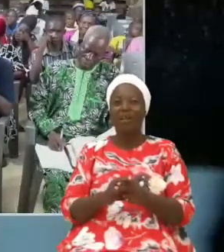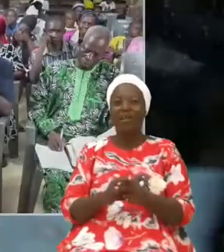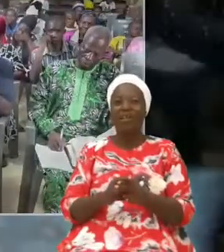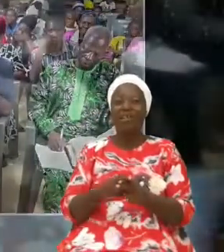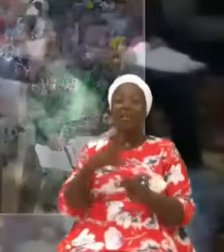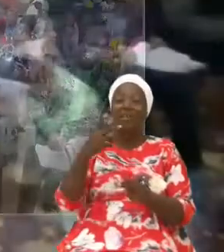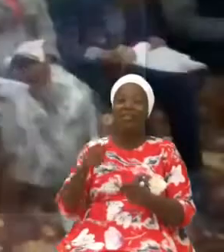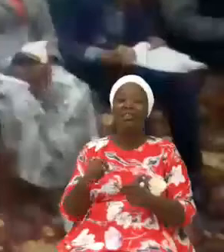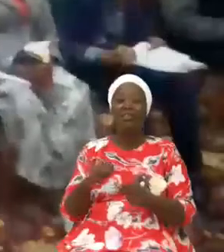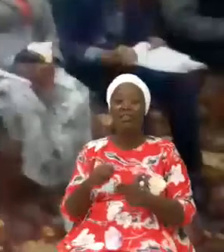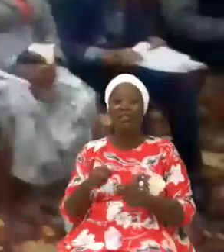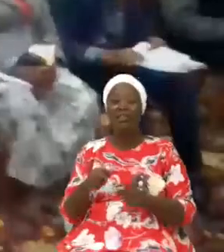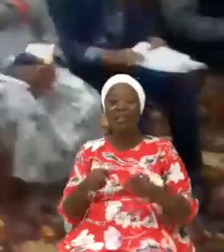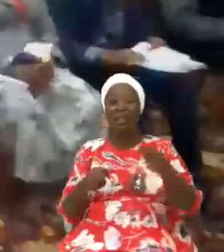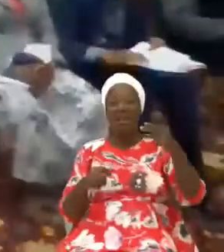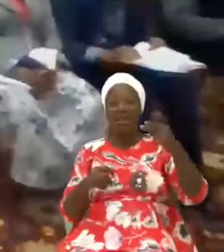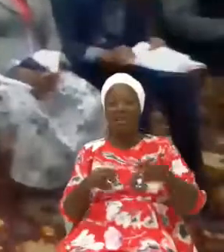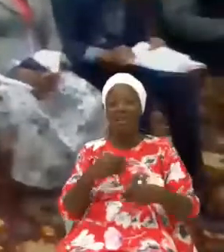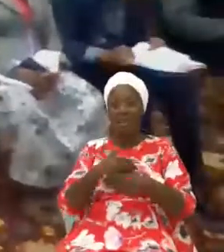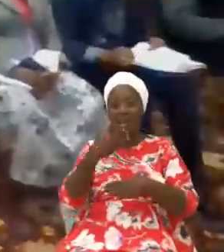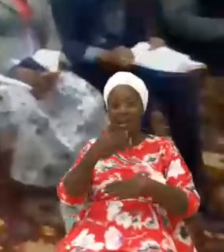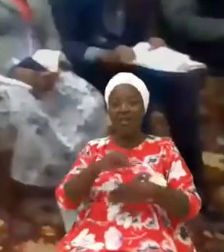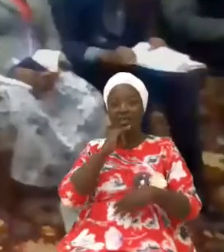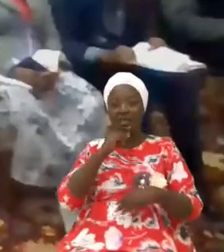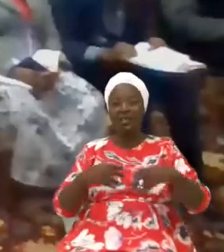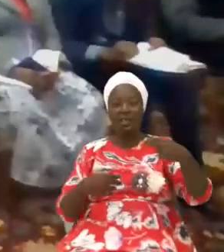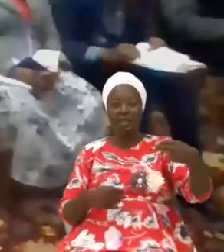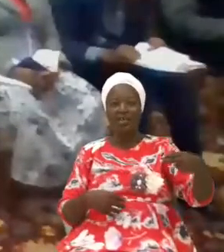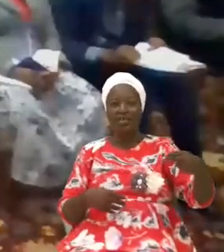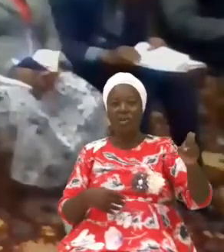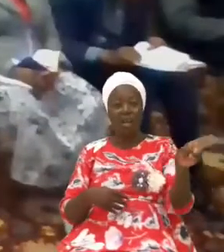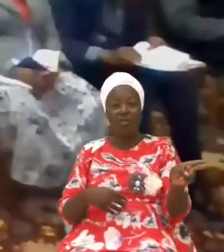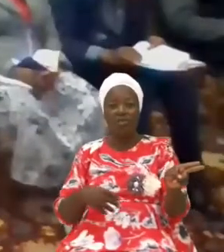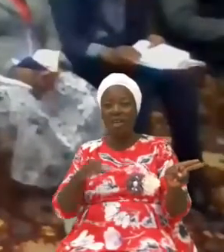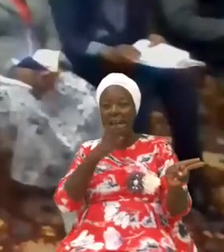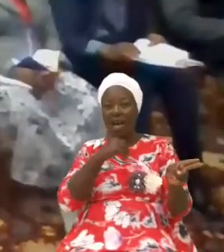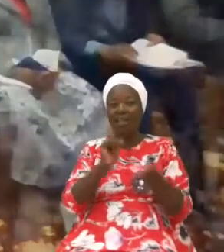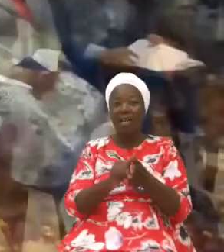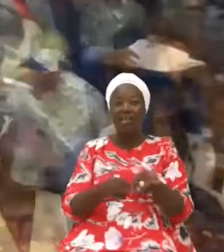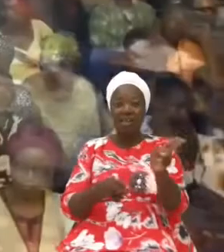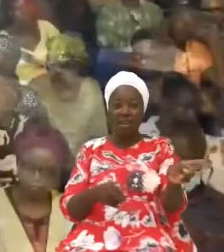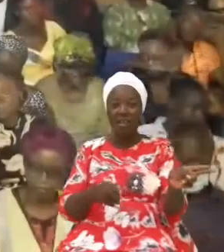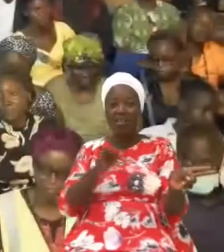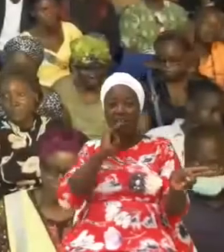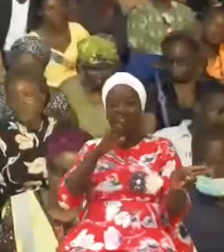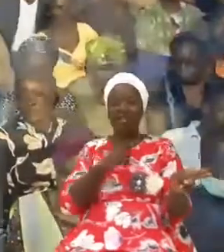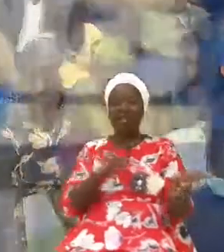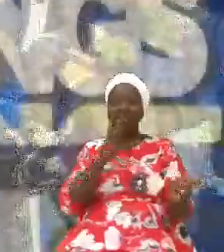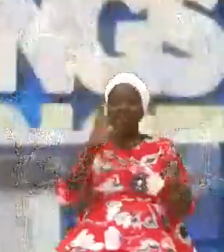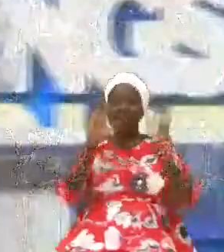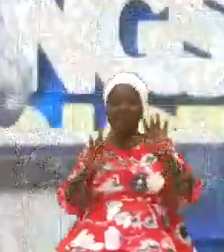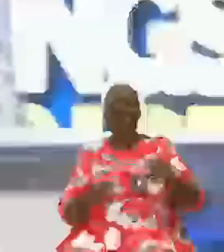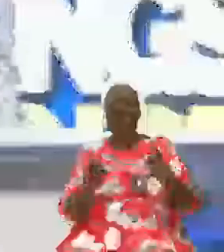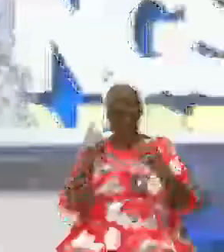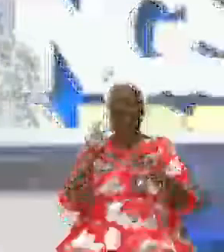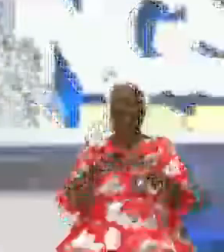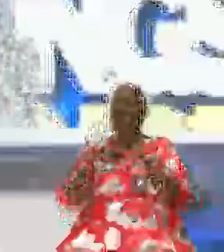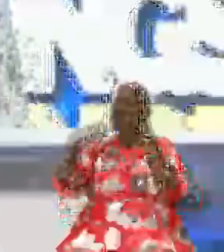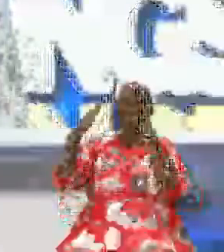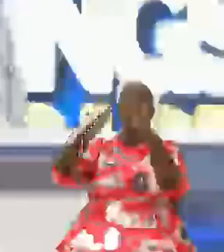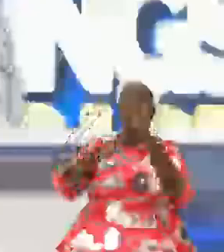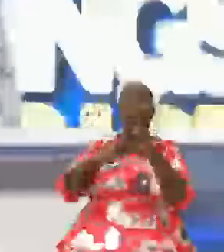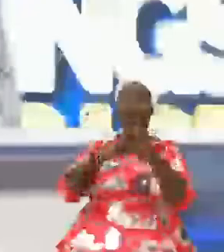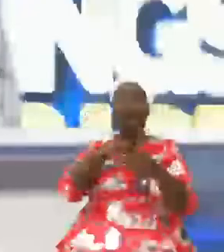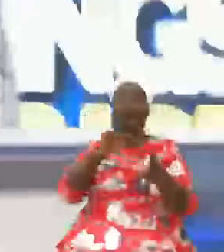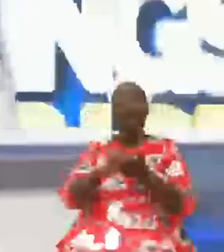in Jesus' name. The next is H. And that H in the showers